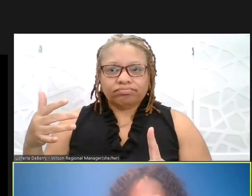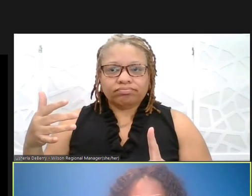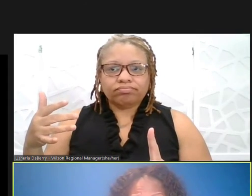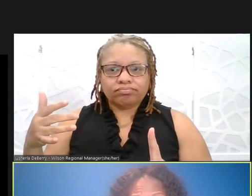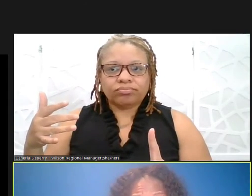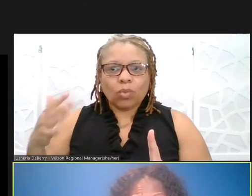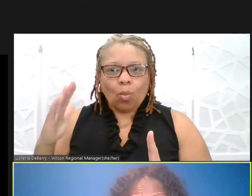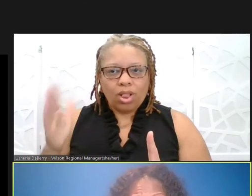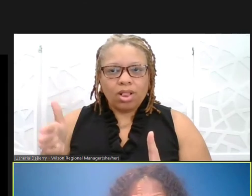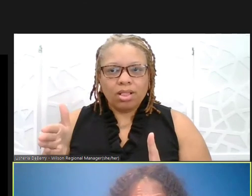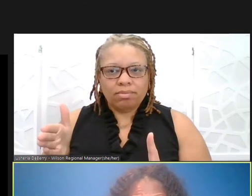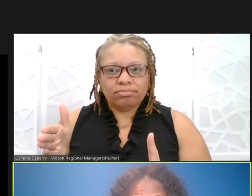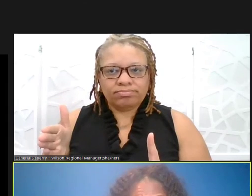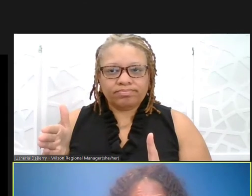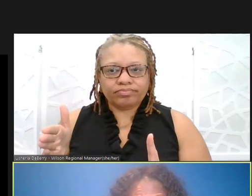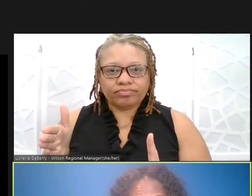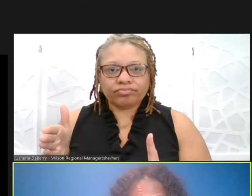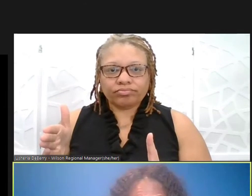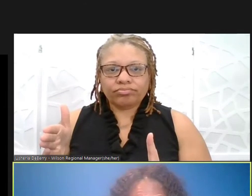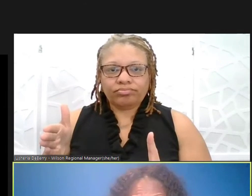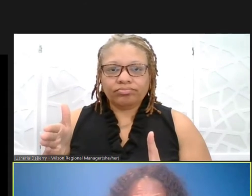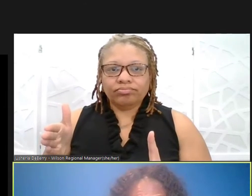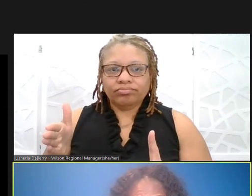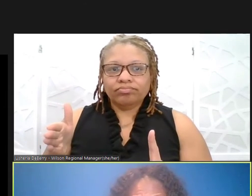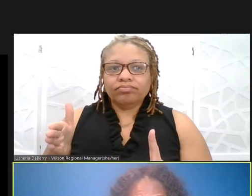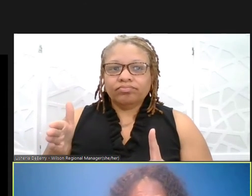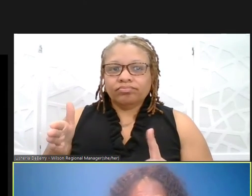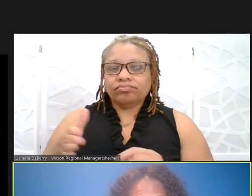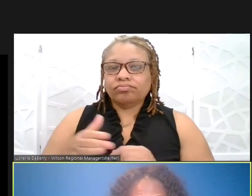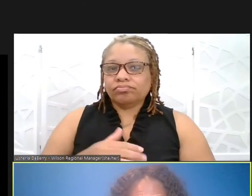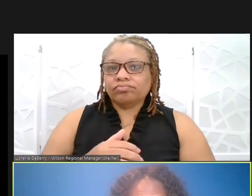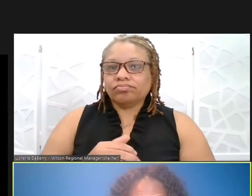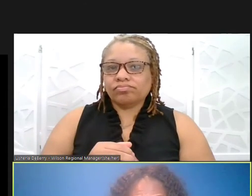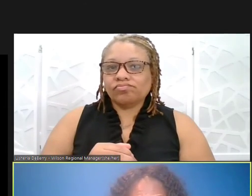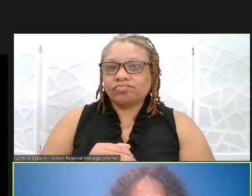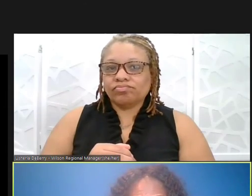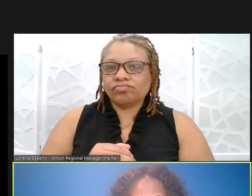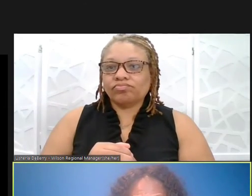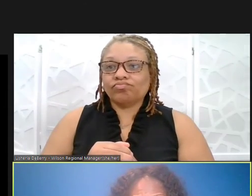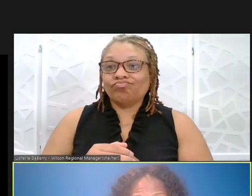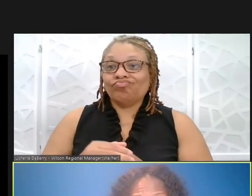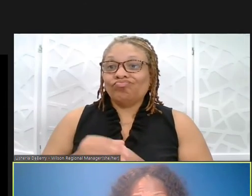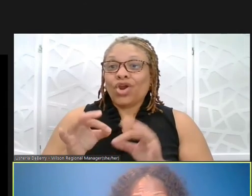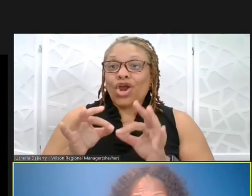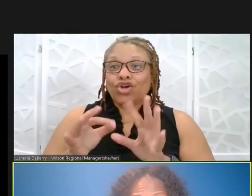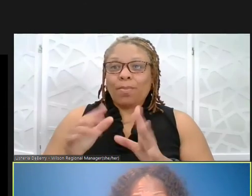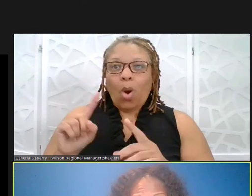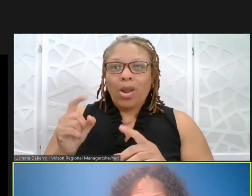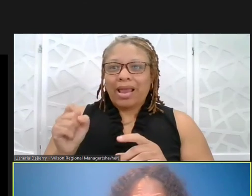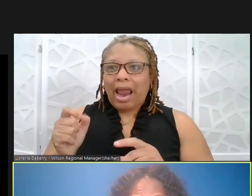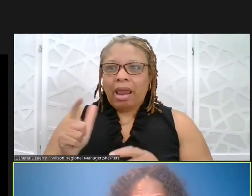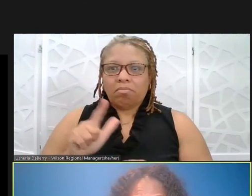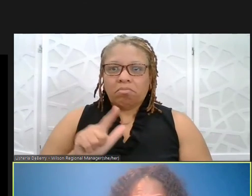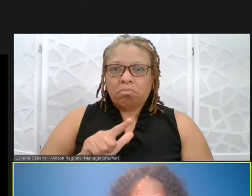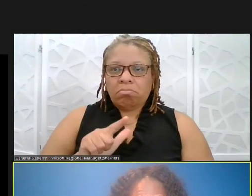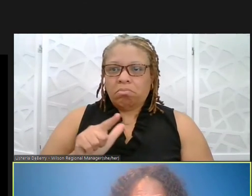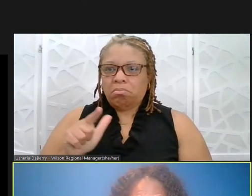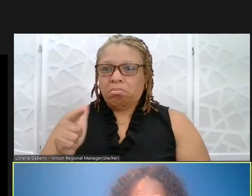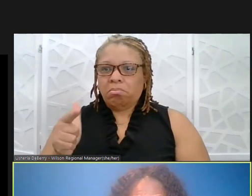Expound on your explanation. Ask open-ended